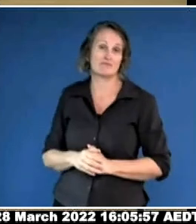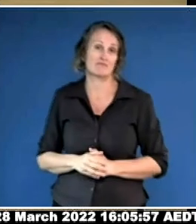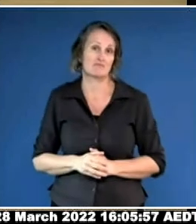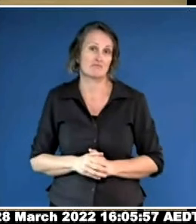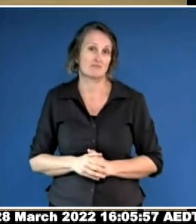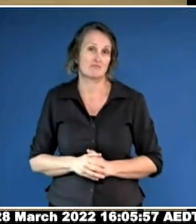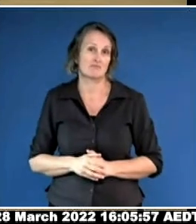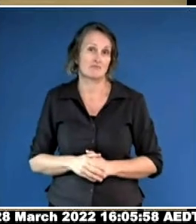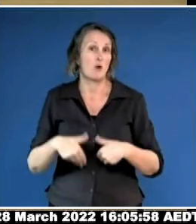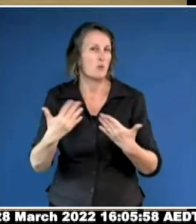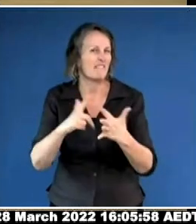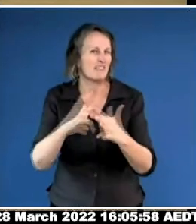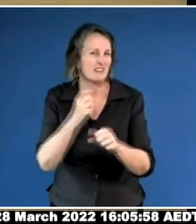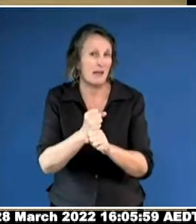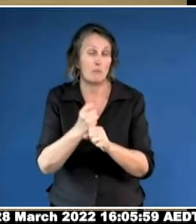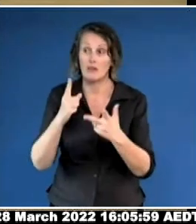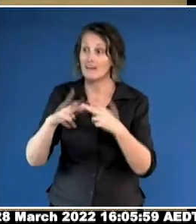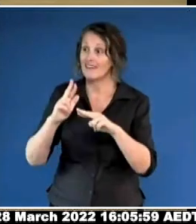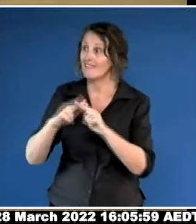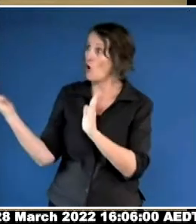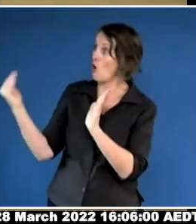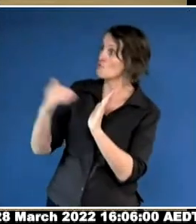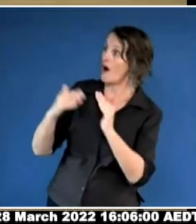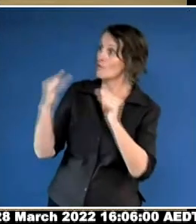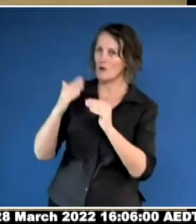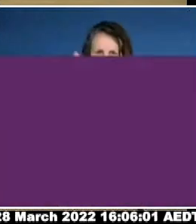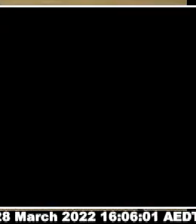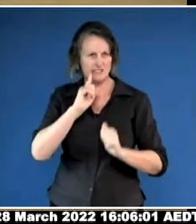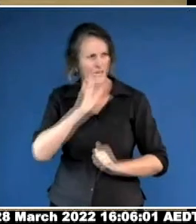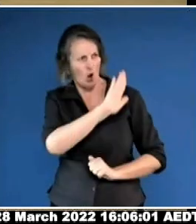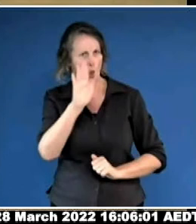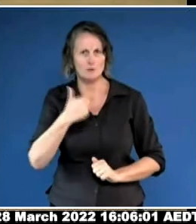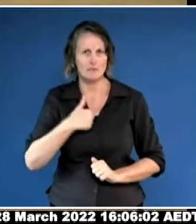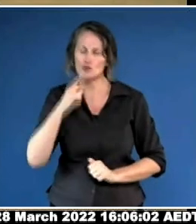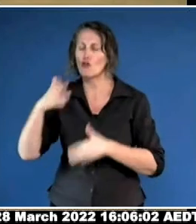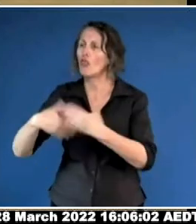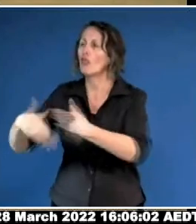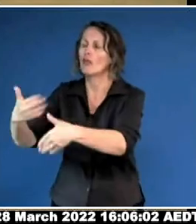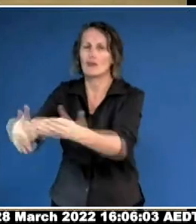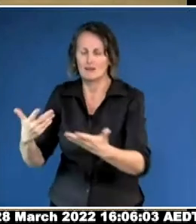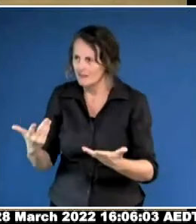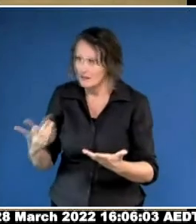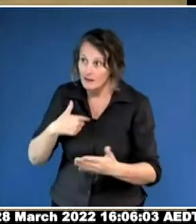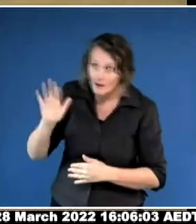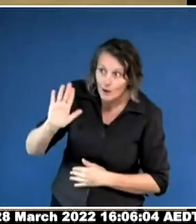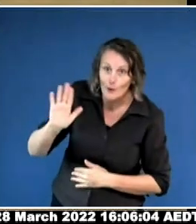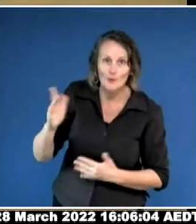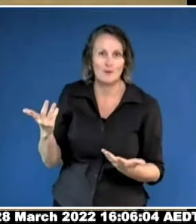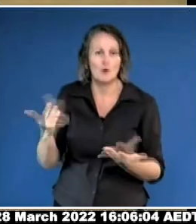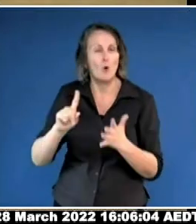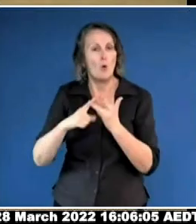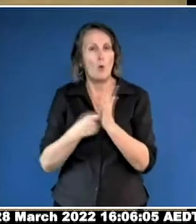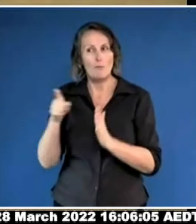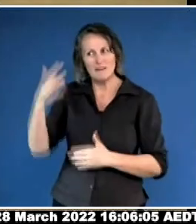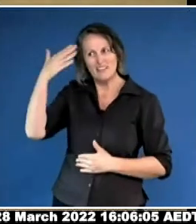and beginning tasks without acknowledging the person they are supporting, or becoming overly familiar with the external relationships I have outside of